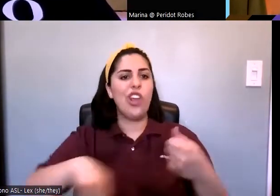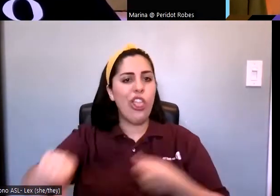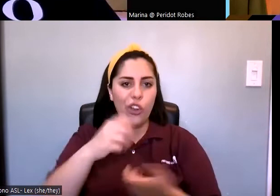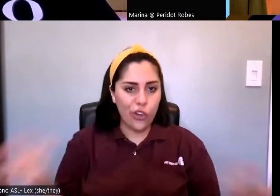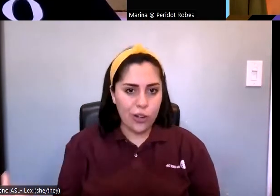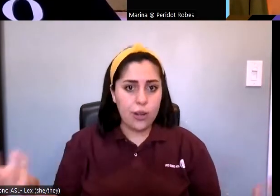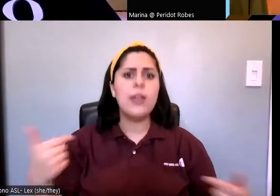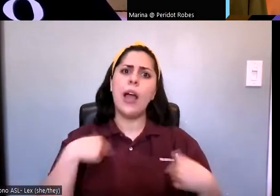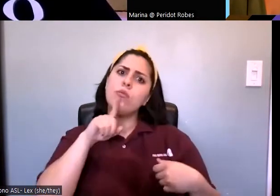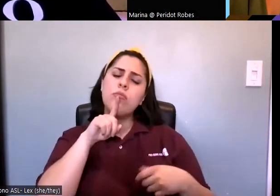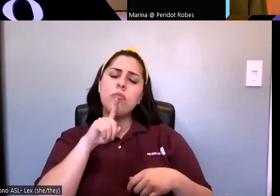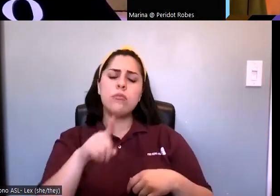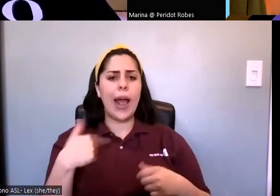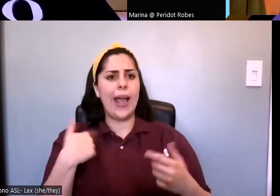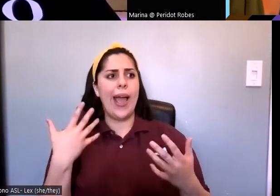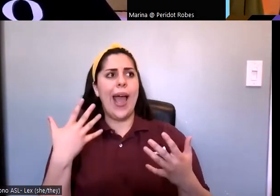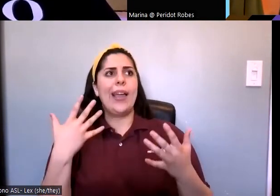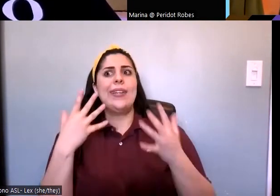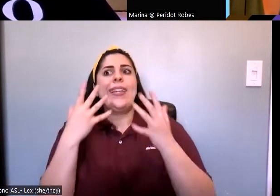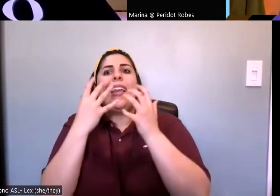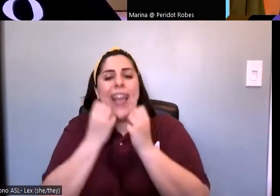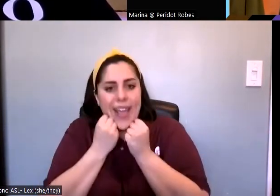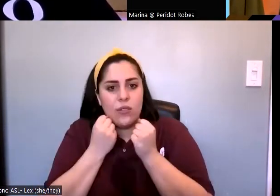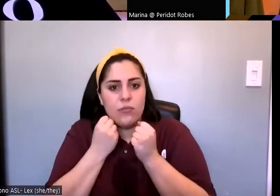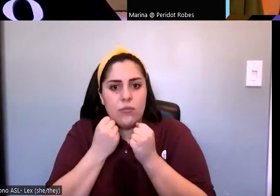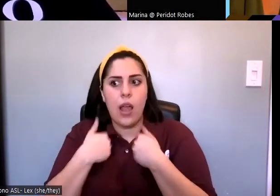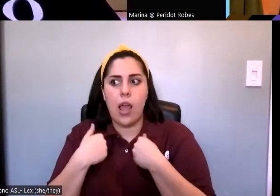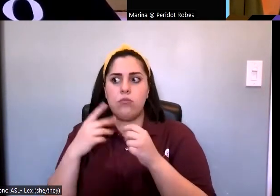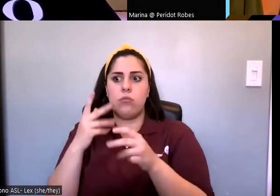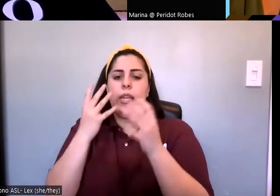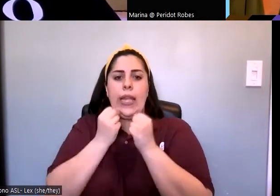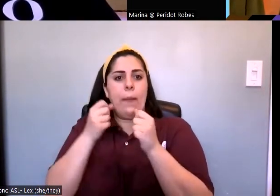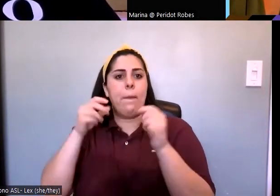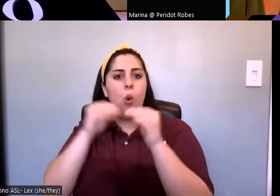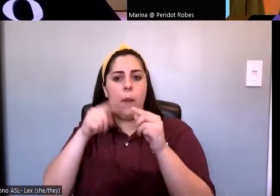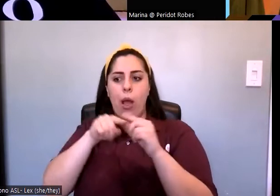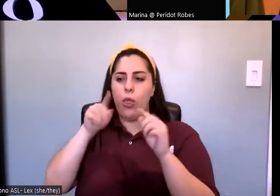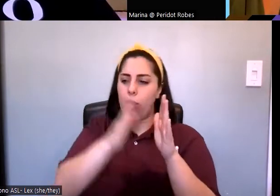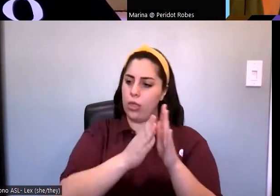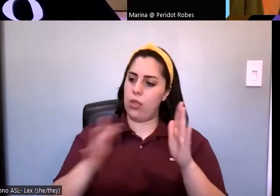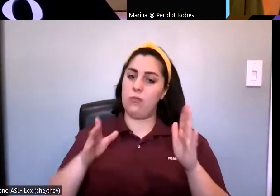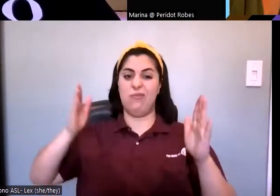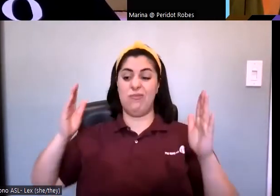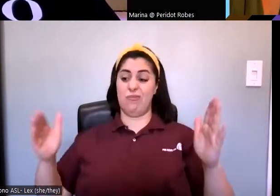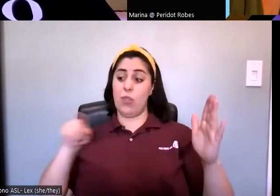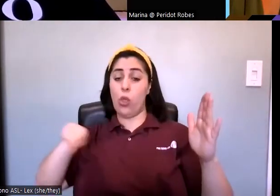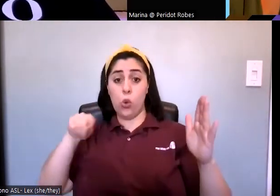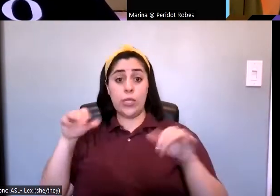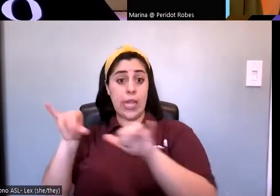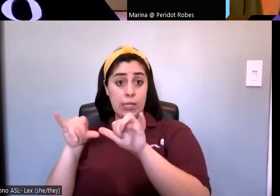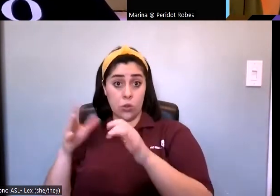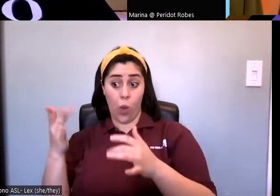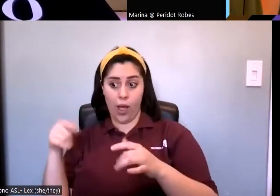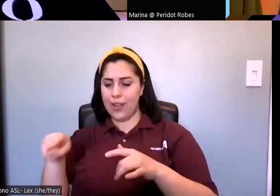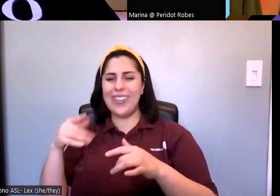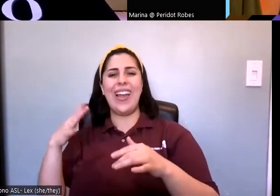more, to be honest, more for the pluser sizes than for the smaller sizes, because they're more marginalized. You know,